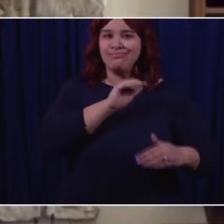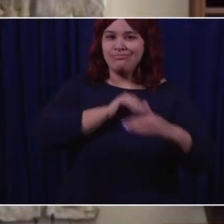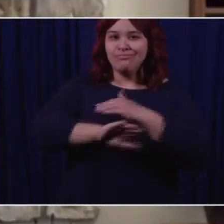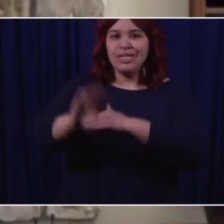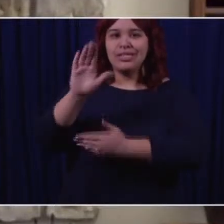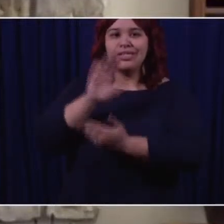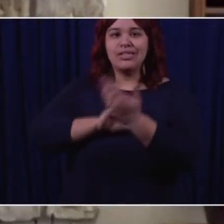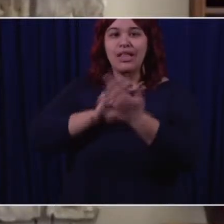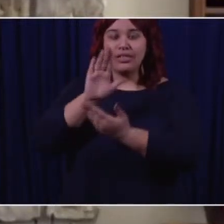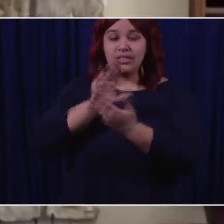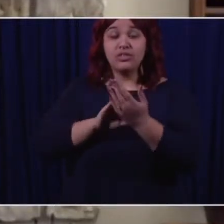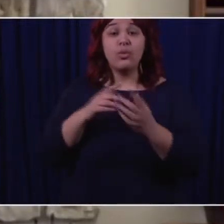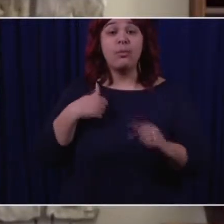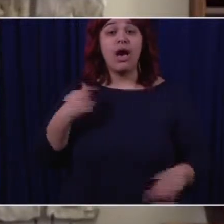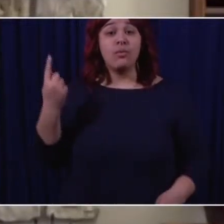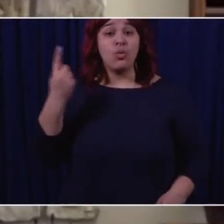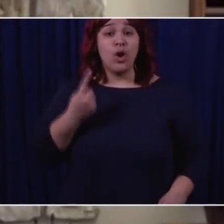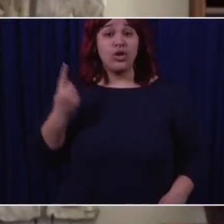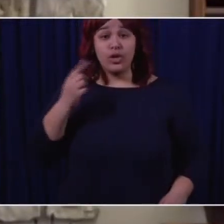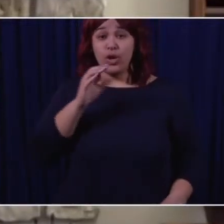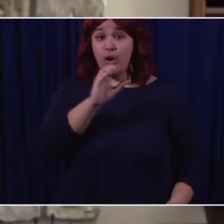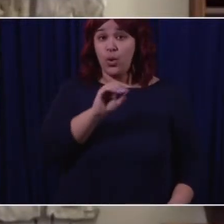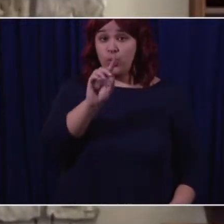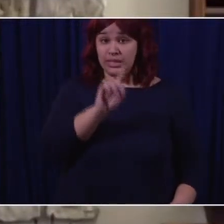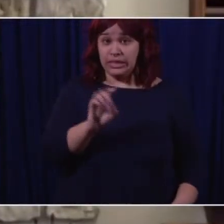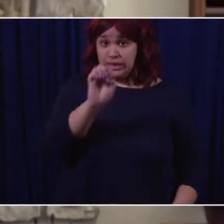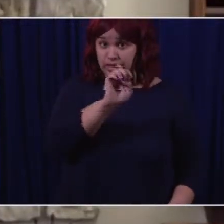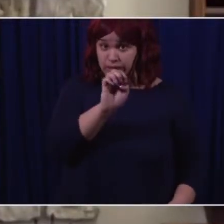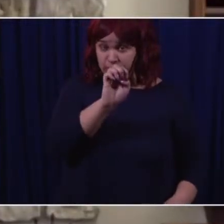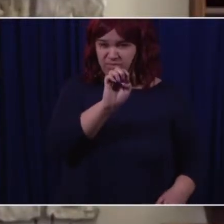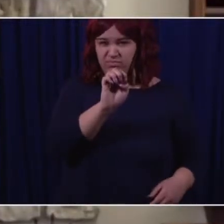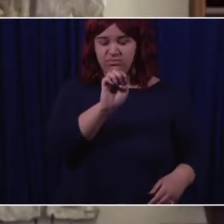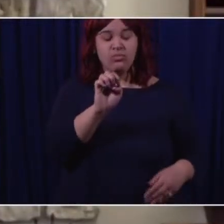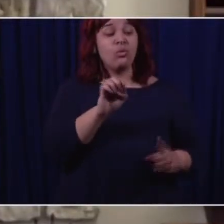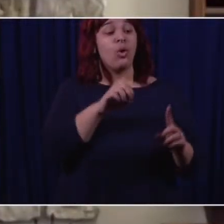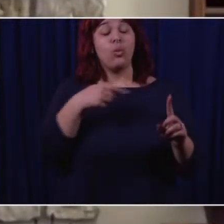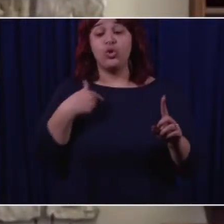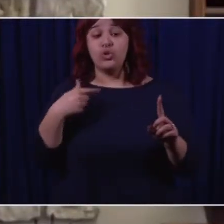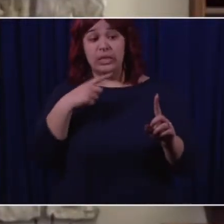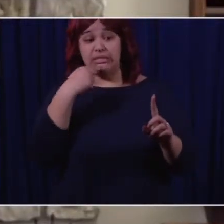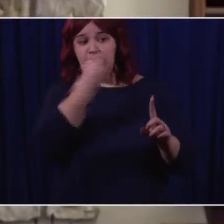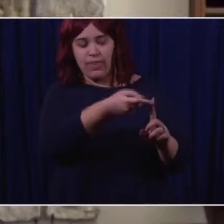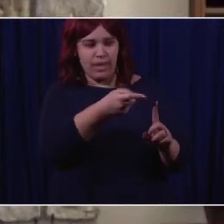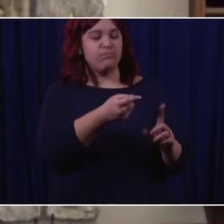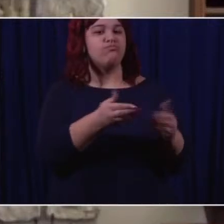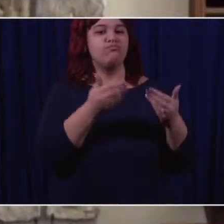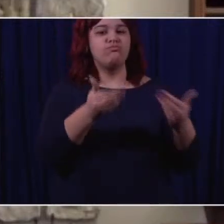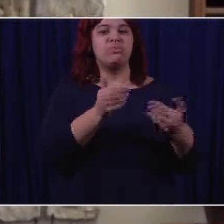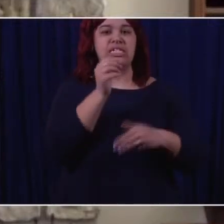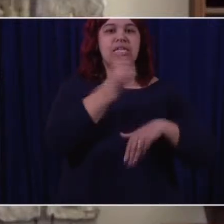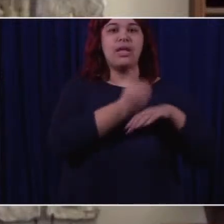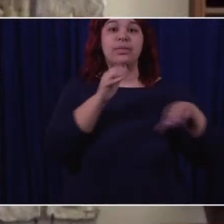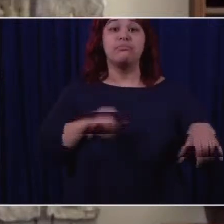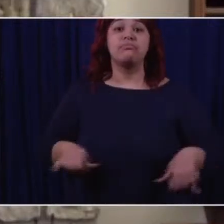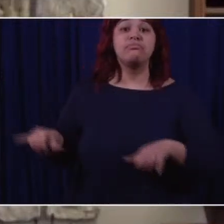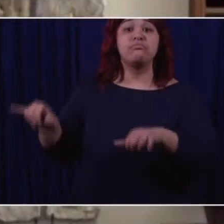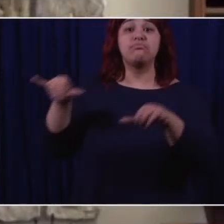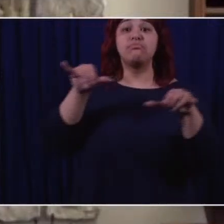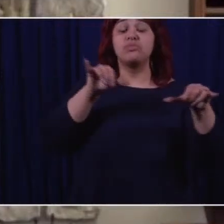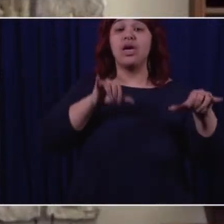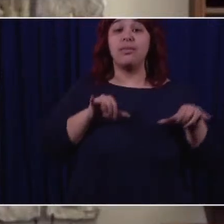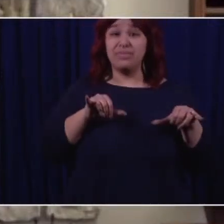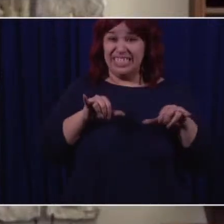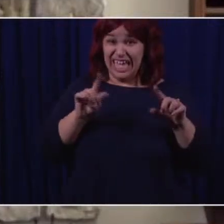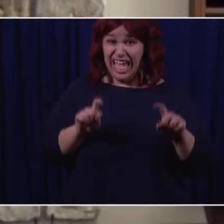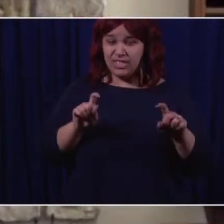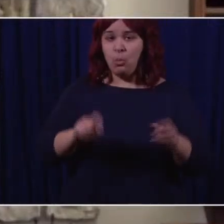waiver on standardized tests? And when you talk with the Speaker and the Senate President, what's their stance on priority on waiving the standardized